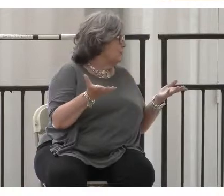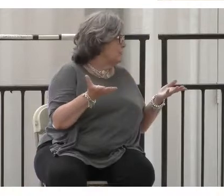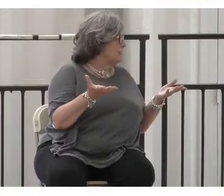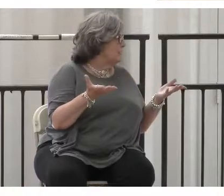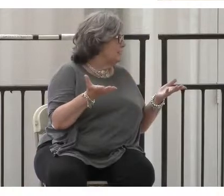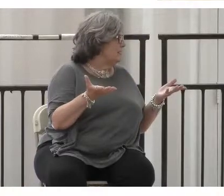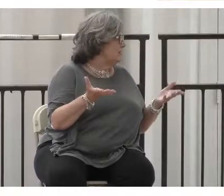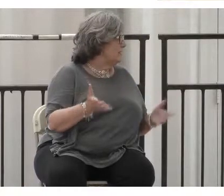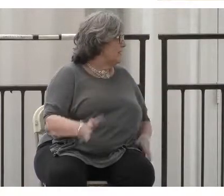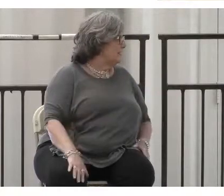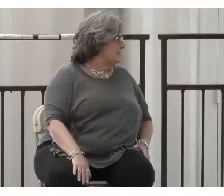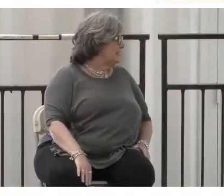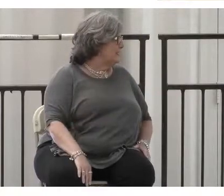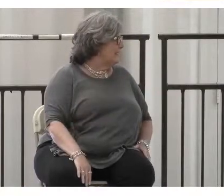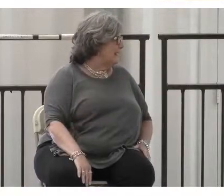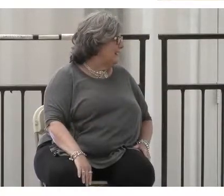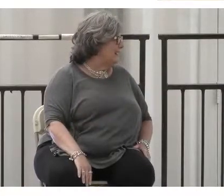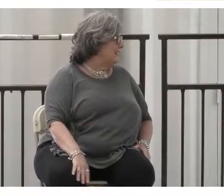And we have accessibility.